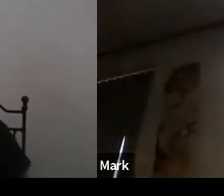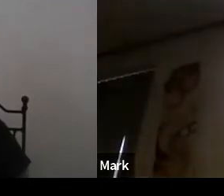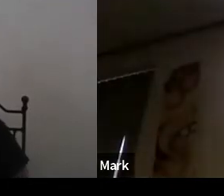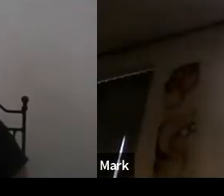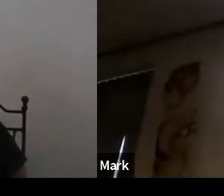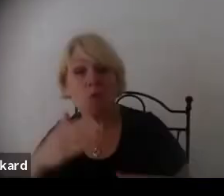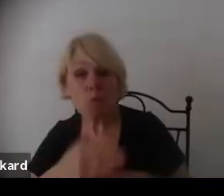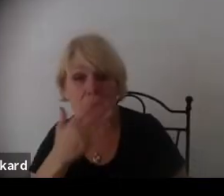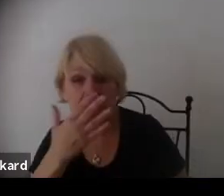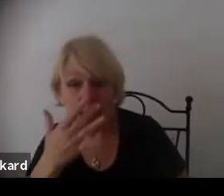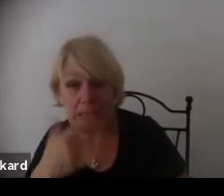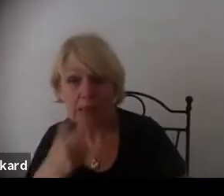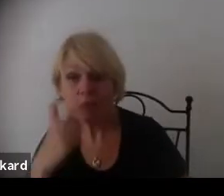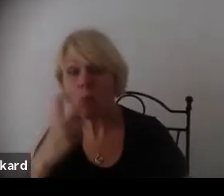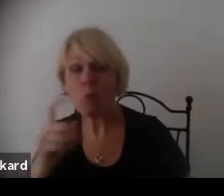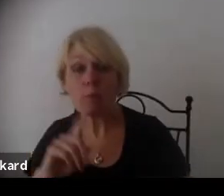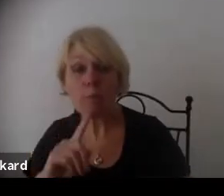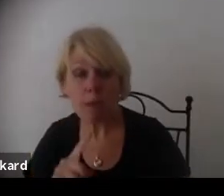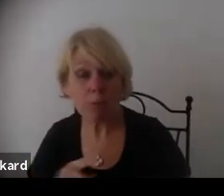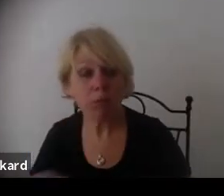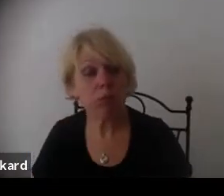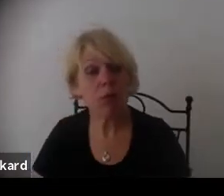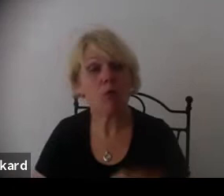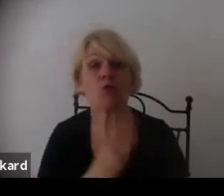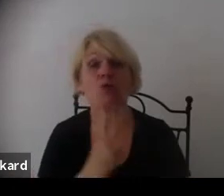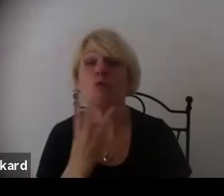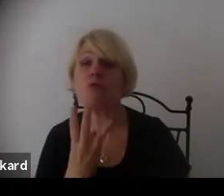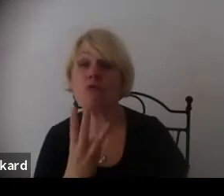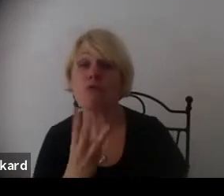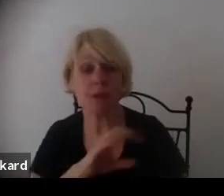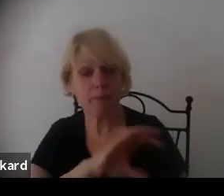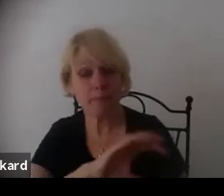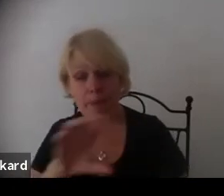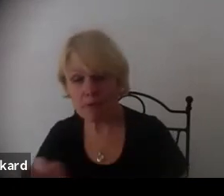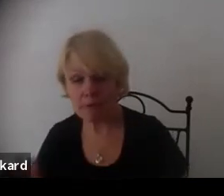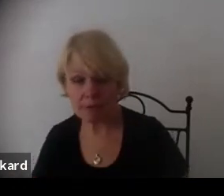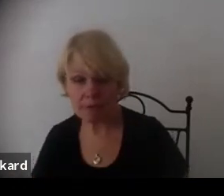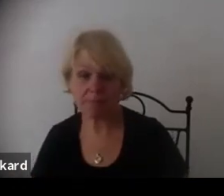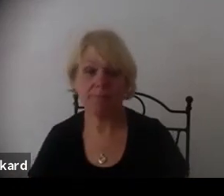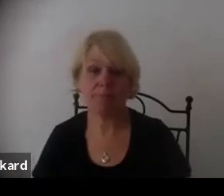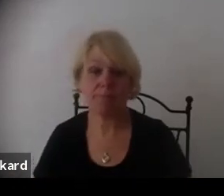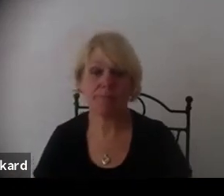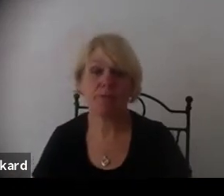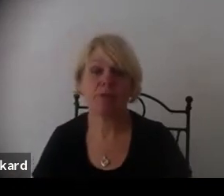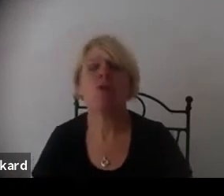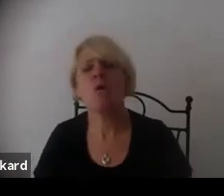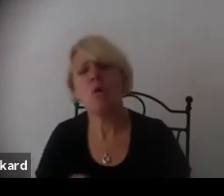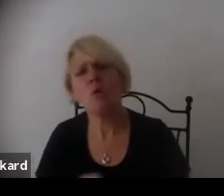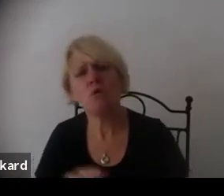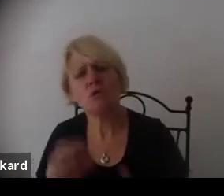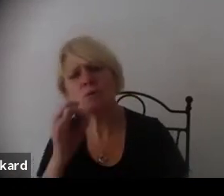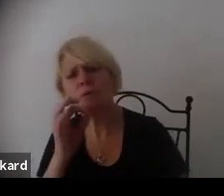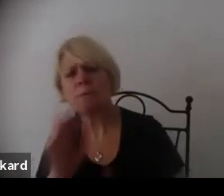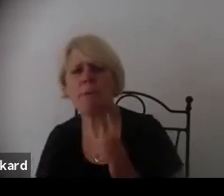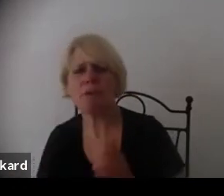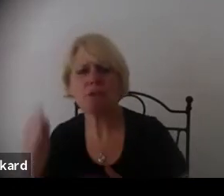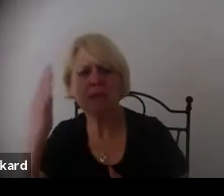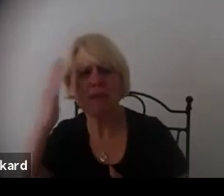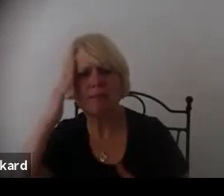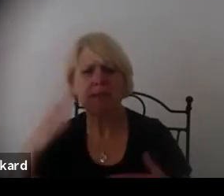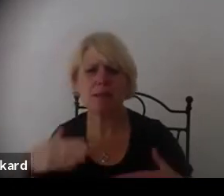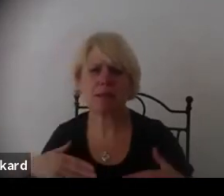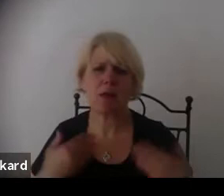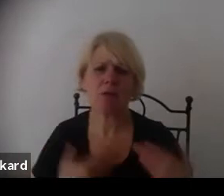people across the 3 boroughs. And we also have a range of what we call specialist mental health services, which are